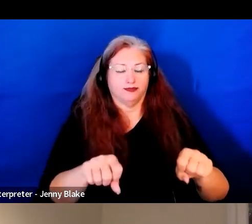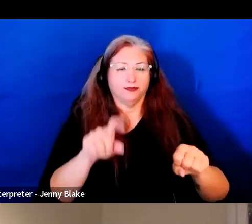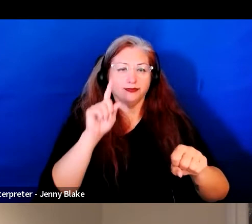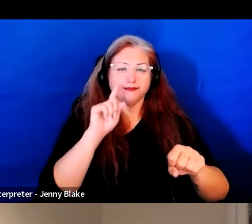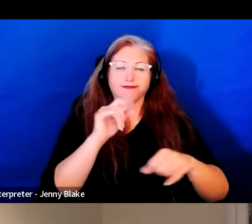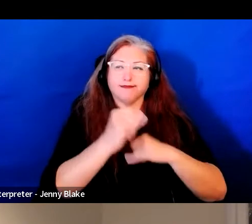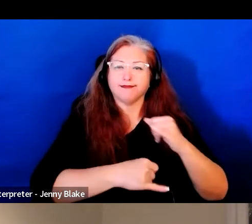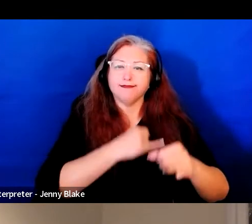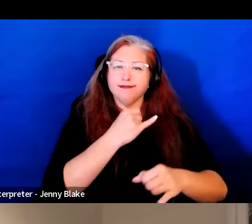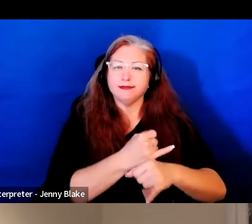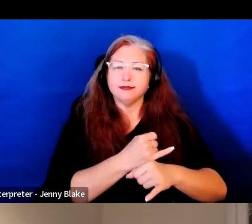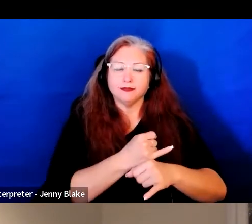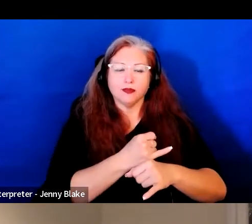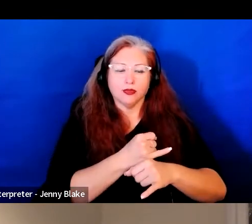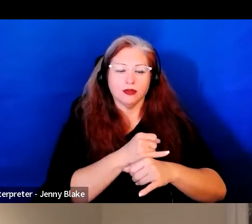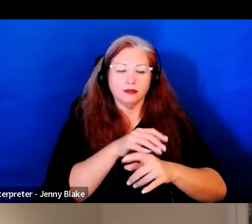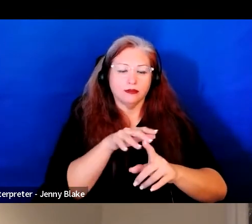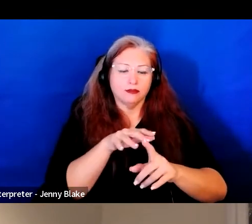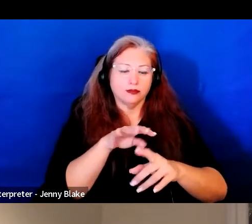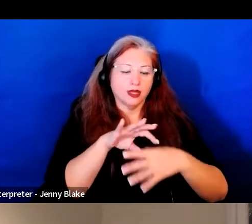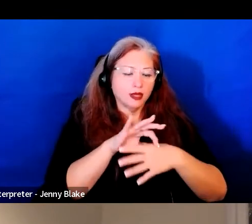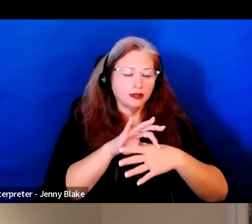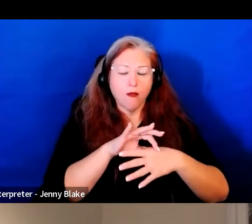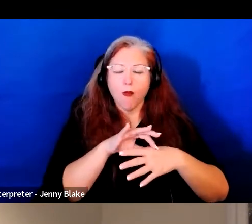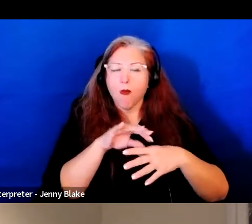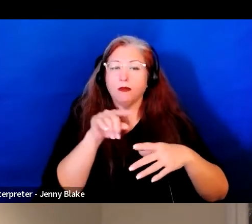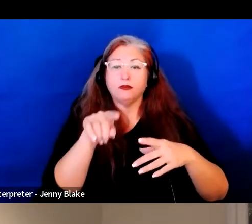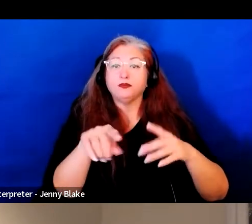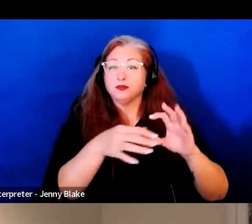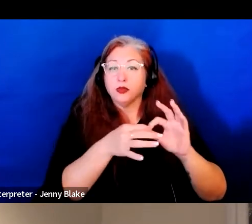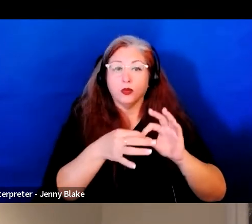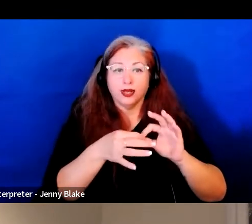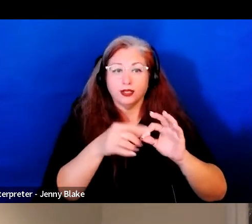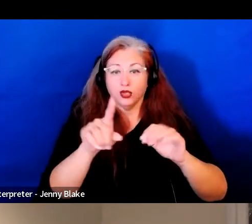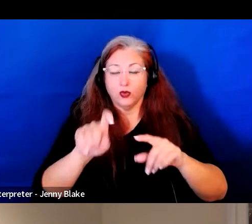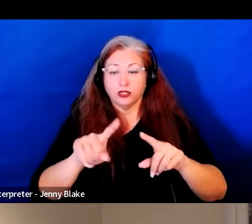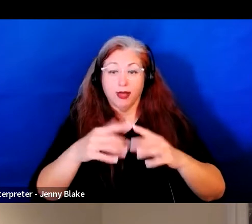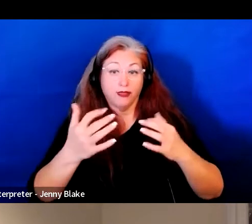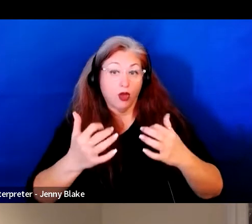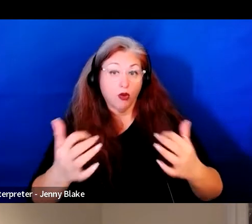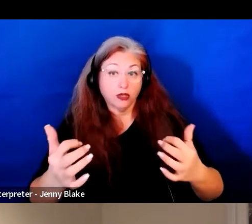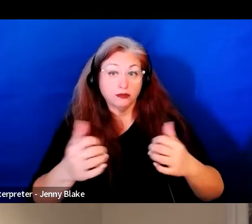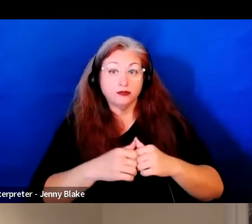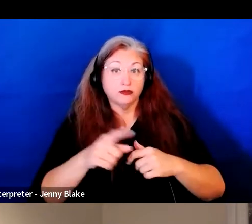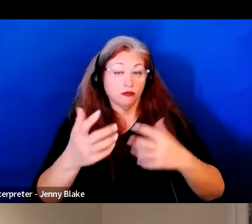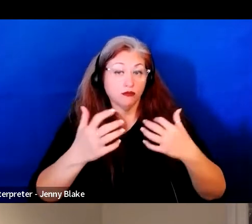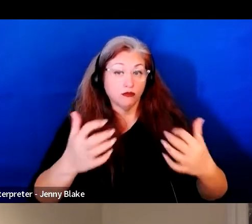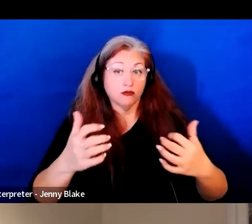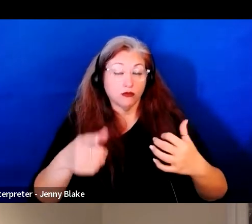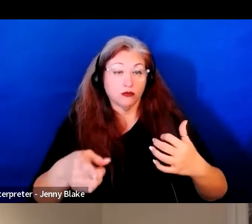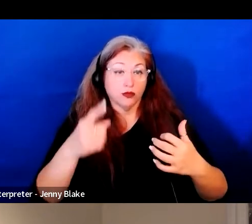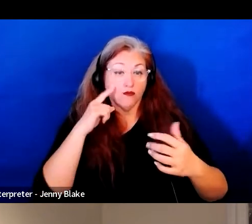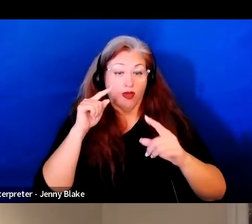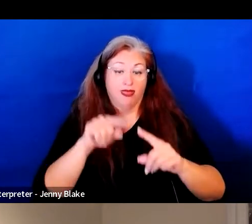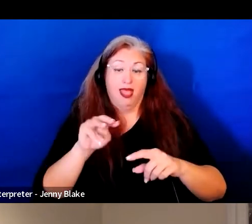international content. And I think that then connects to your question about audiences, is the audience of that